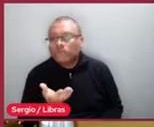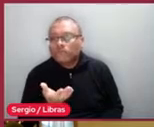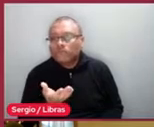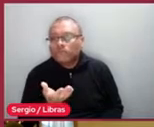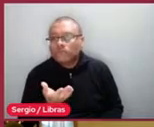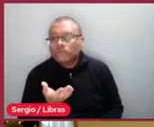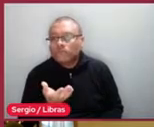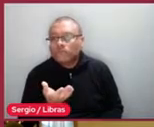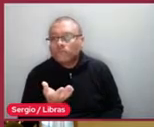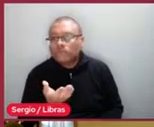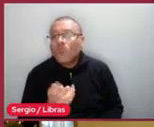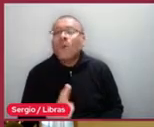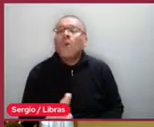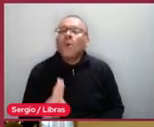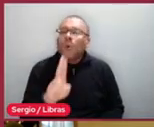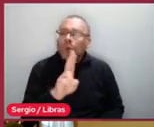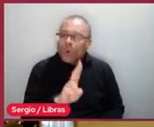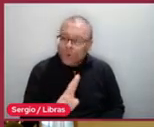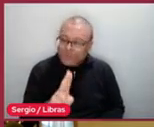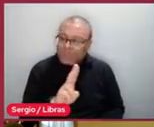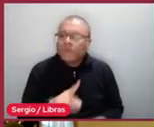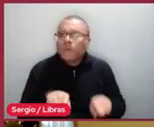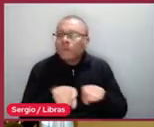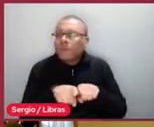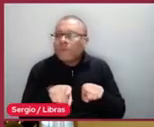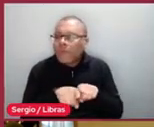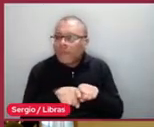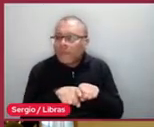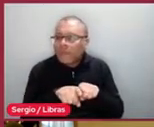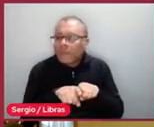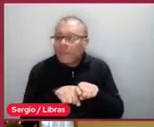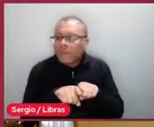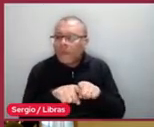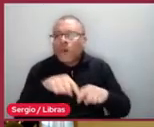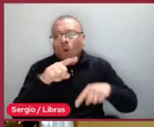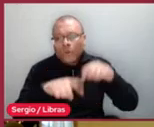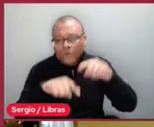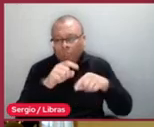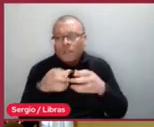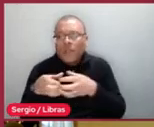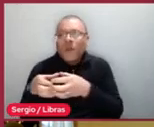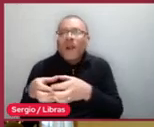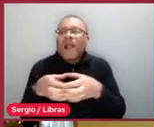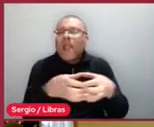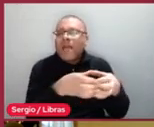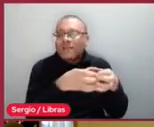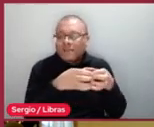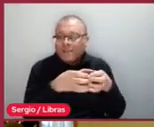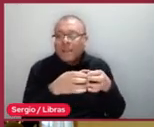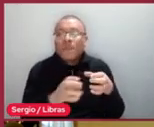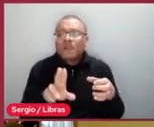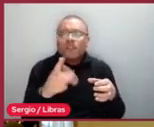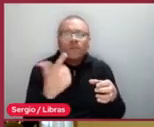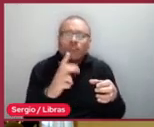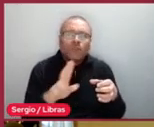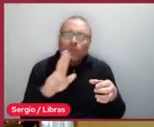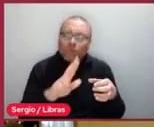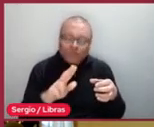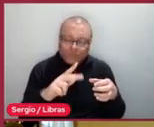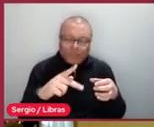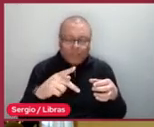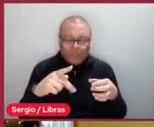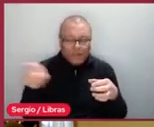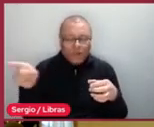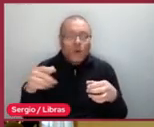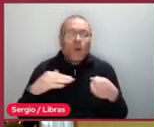And we are using a single table to work as object-oriented classes. If you know Postgre, you know that Postgre have